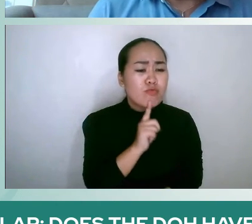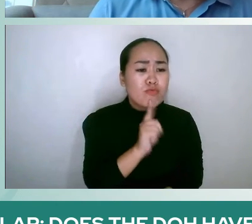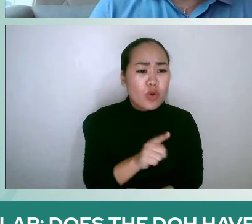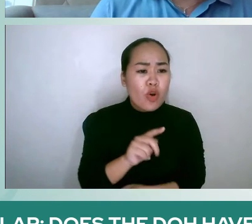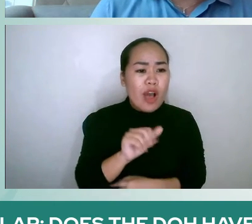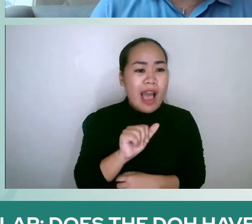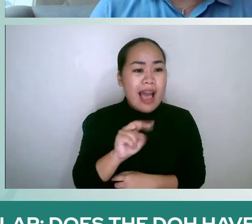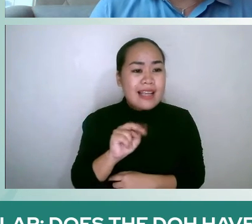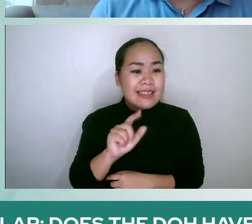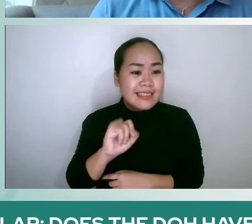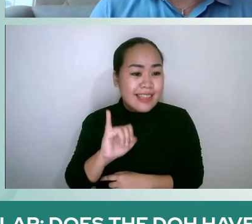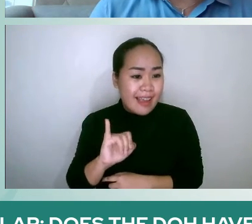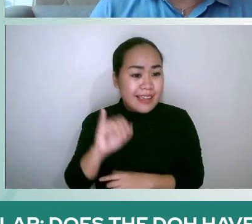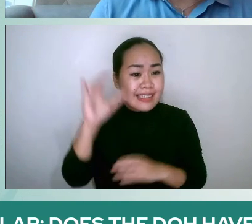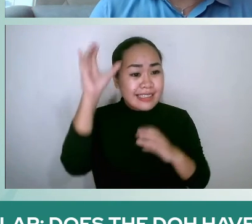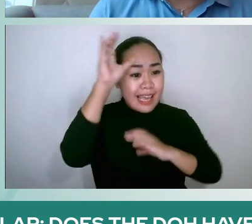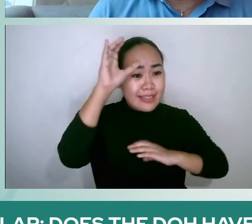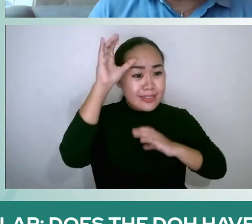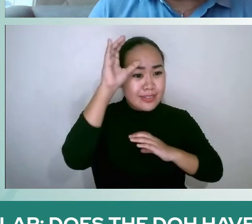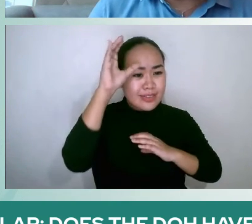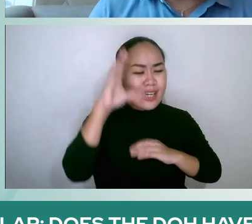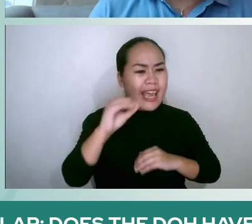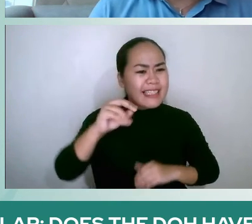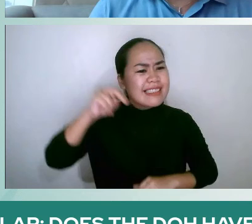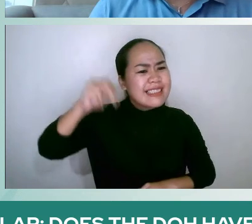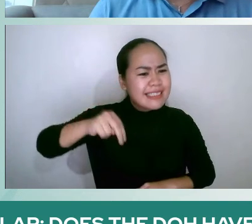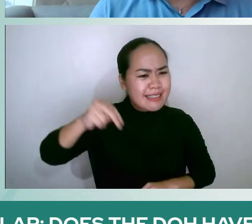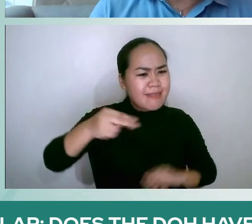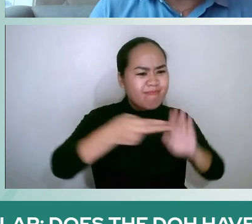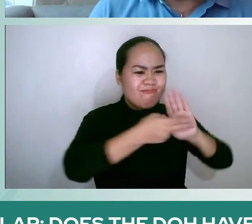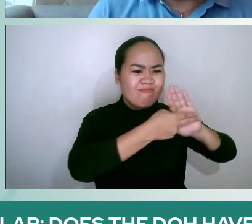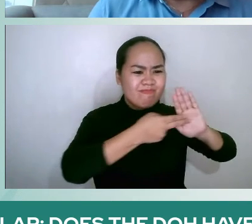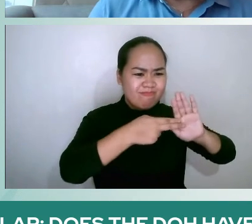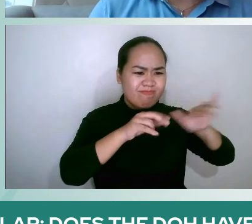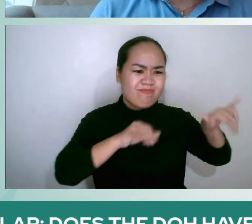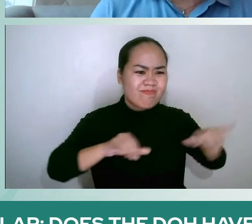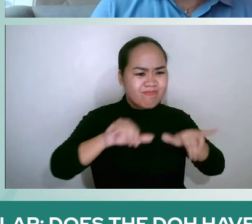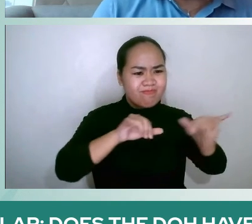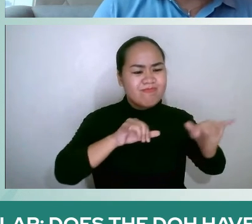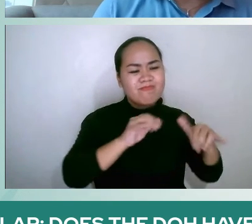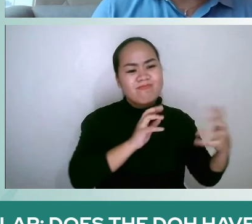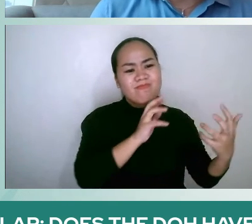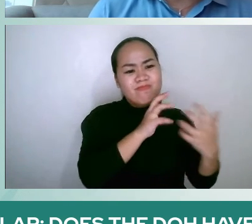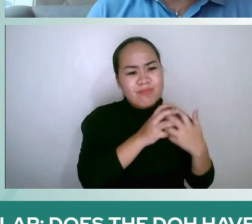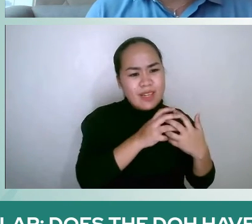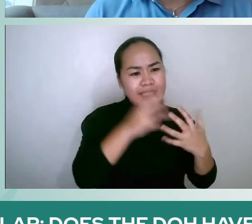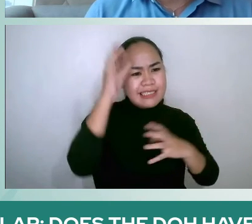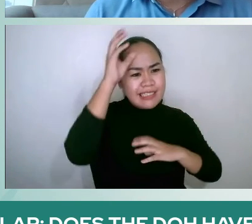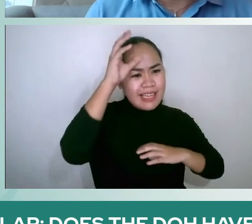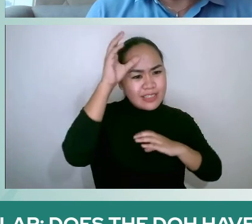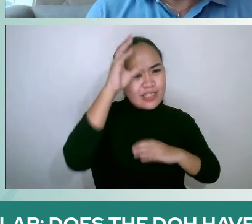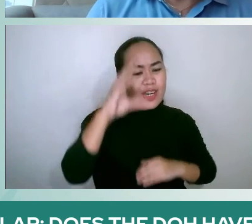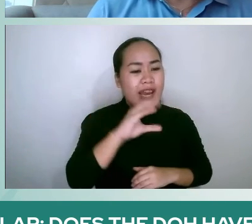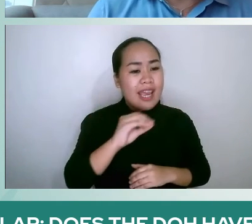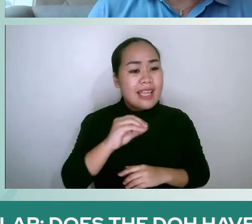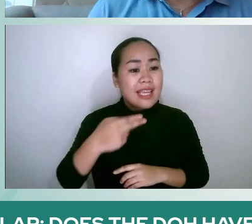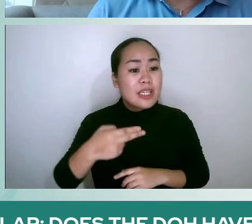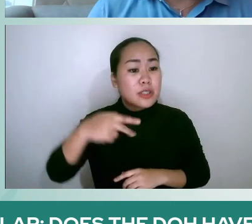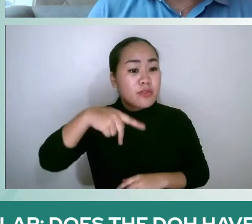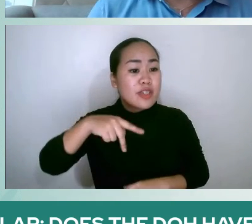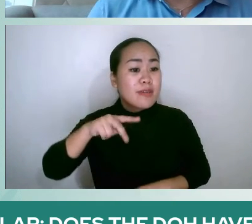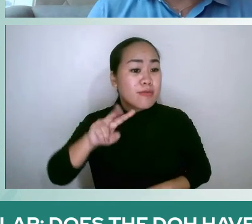primarily, and we need to address the stigma associated with cancer and associated with HPV infection.